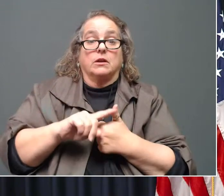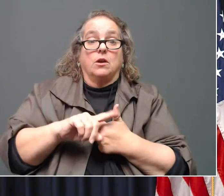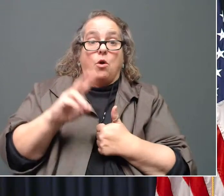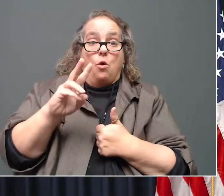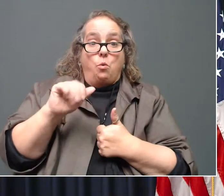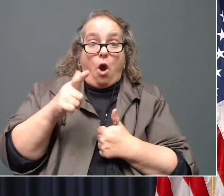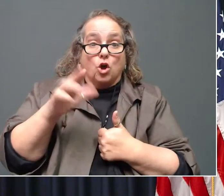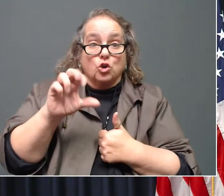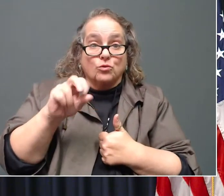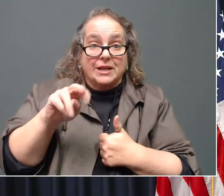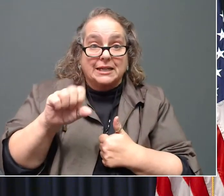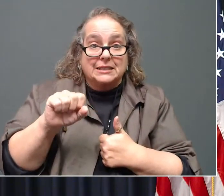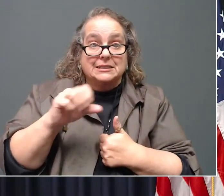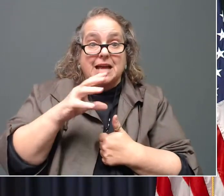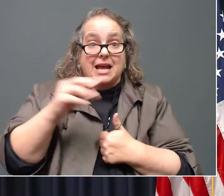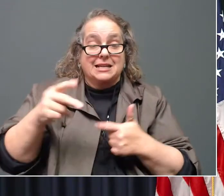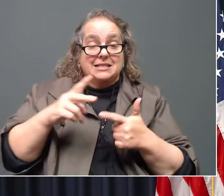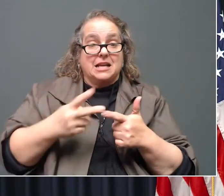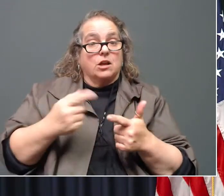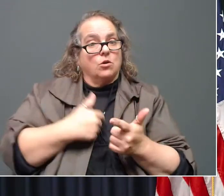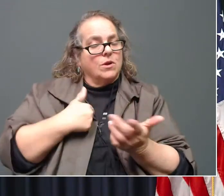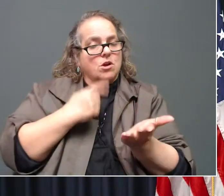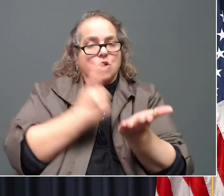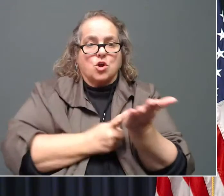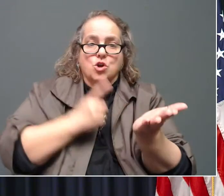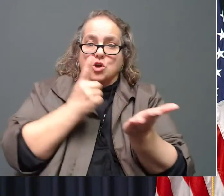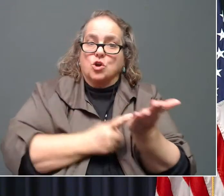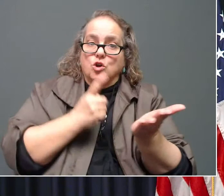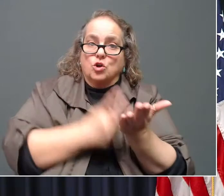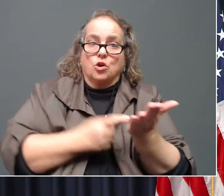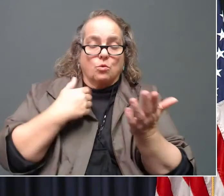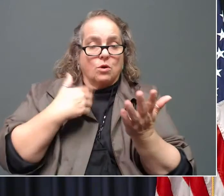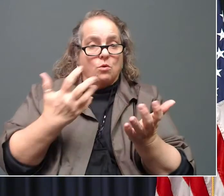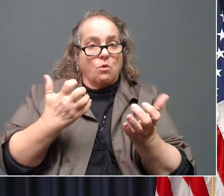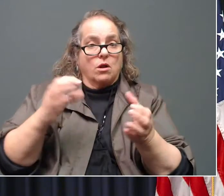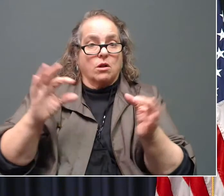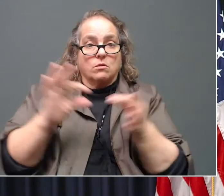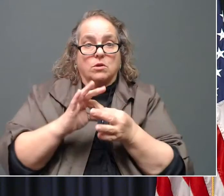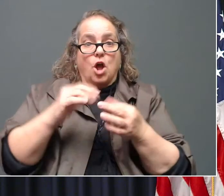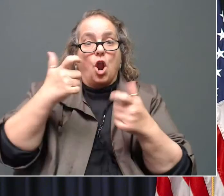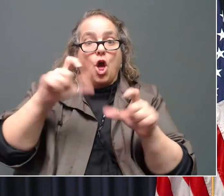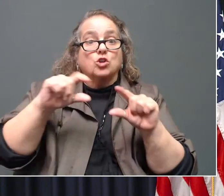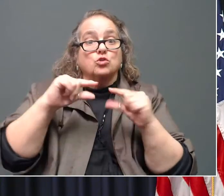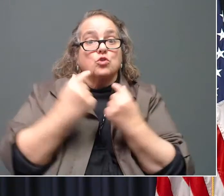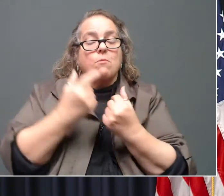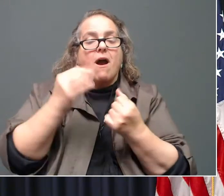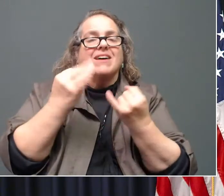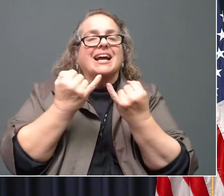second, and we argued for this, is a large group of independent pharmacies.